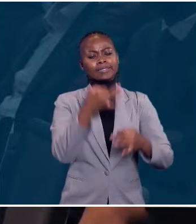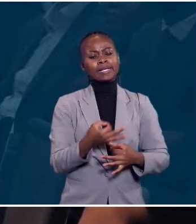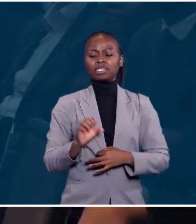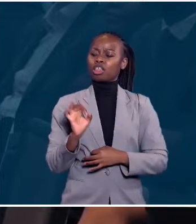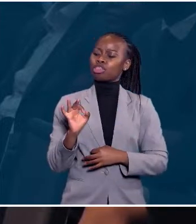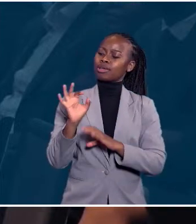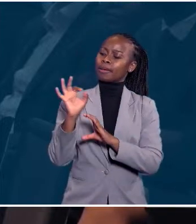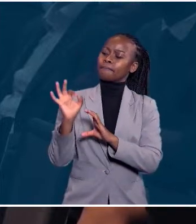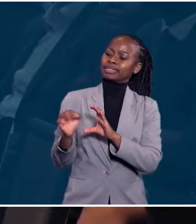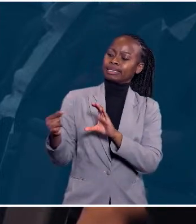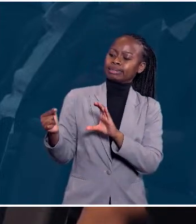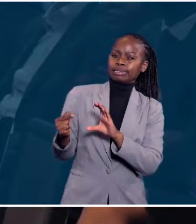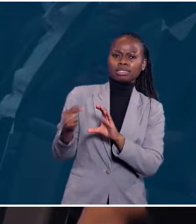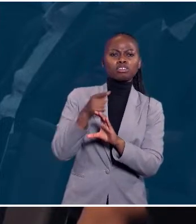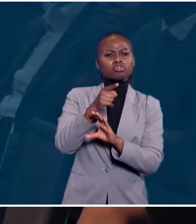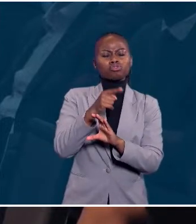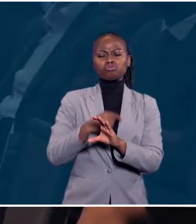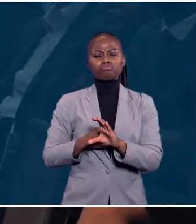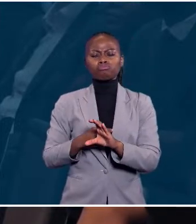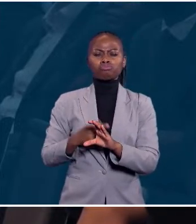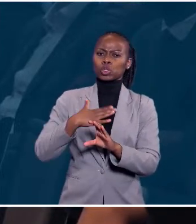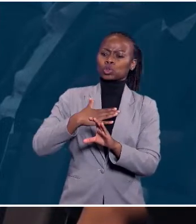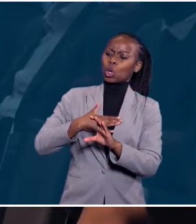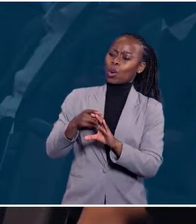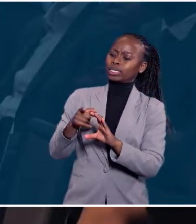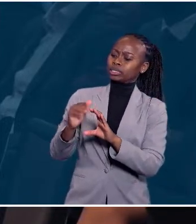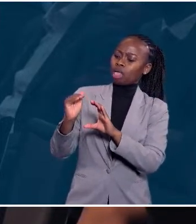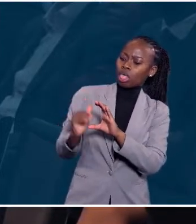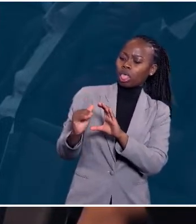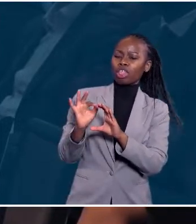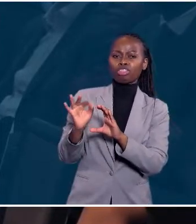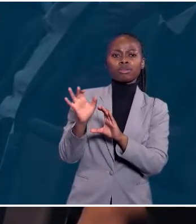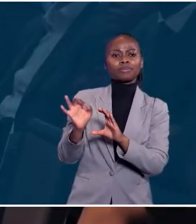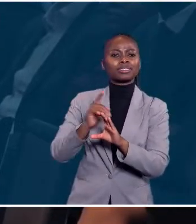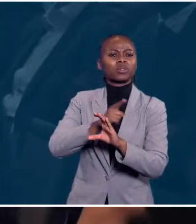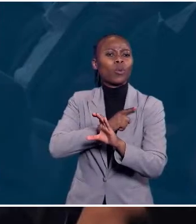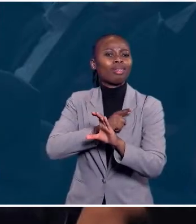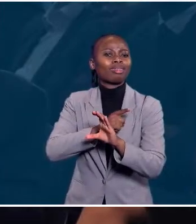such a lower inflation target? Thank you,